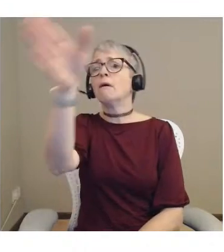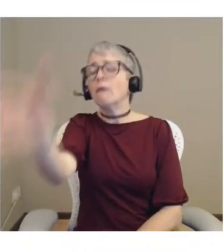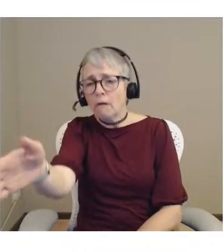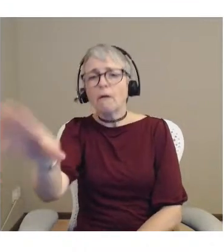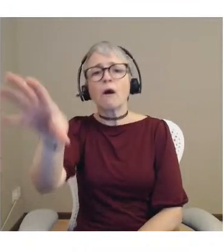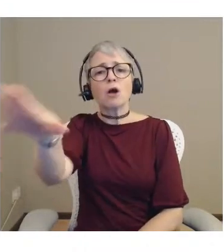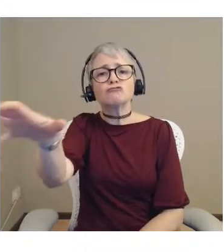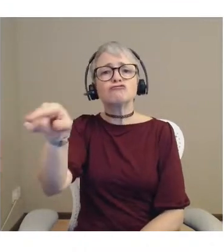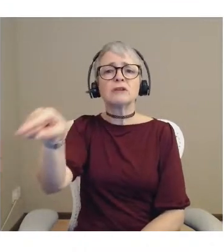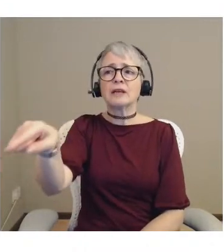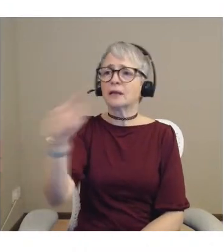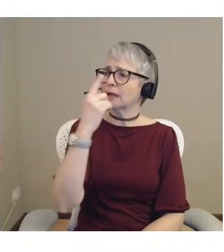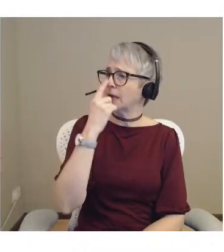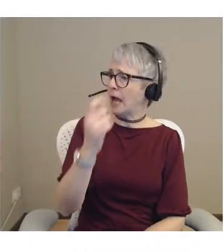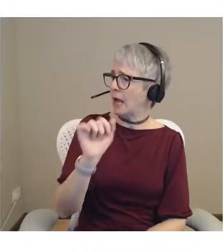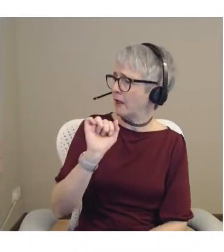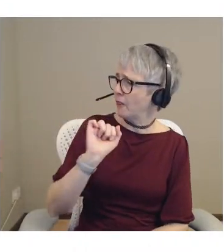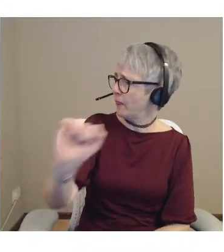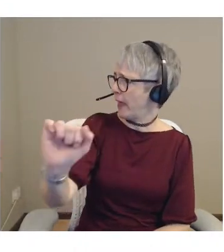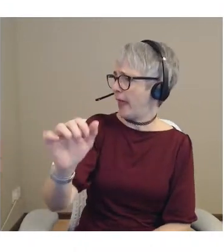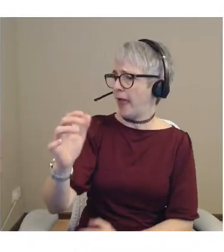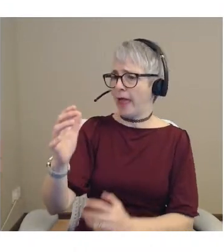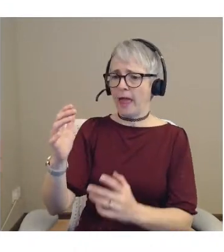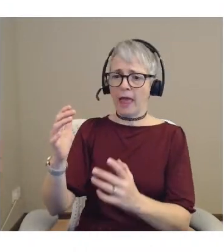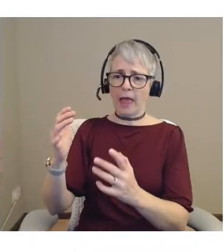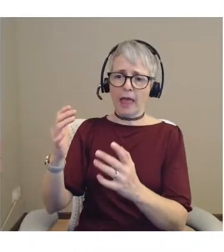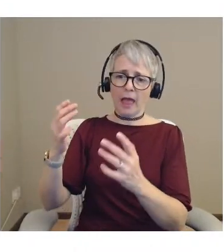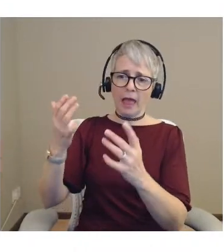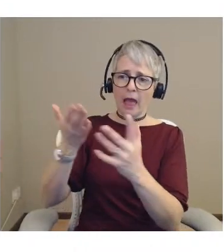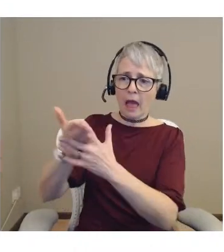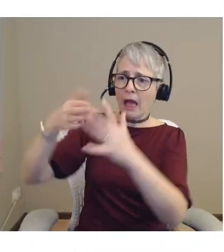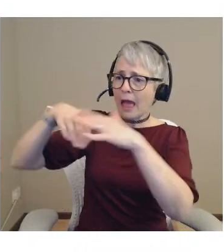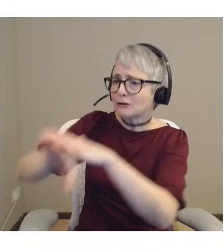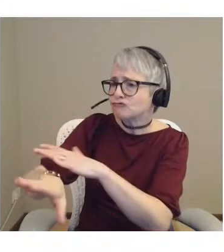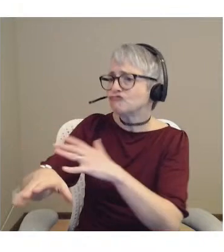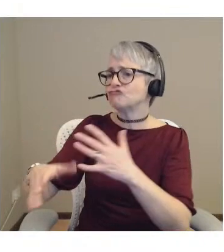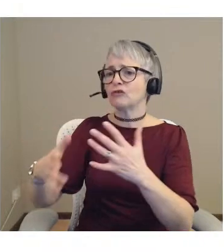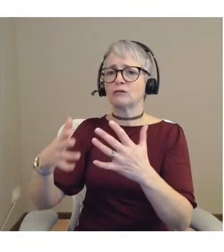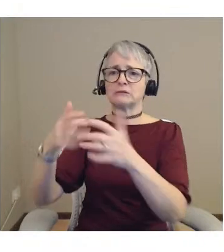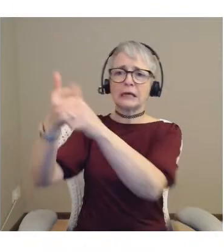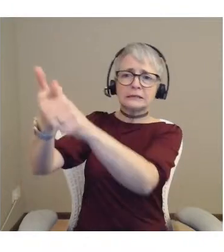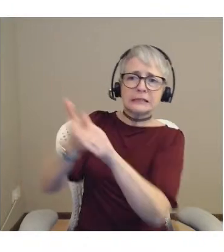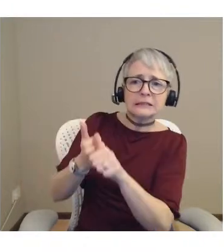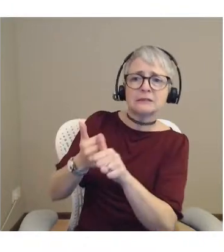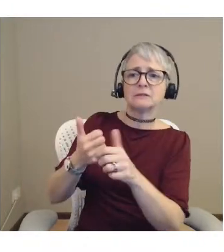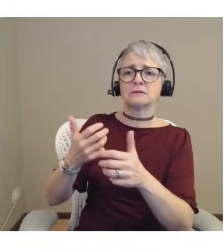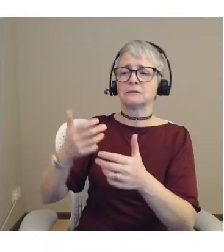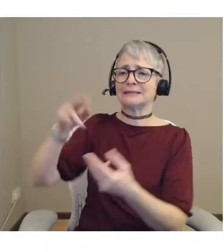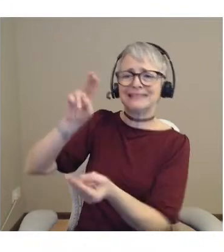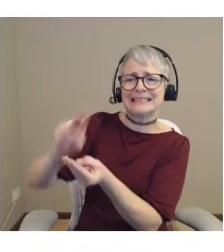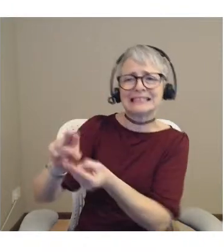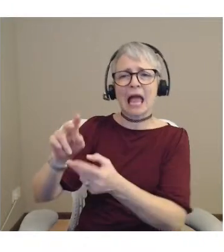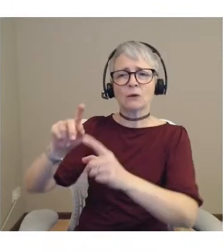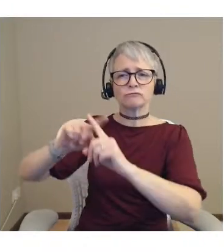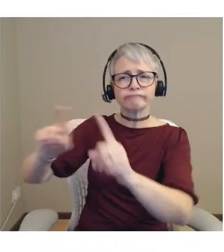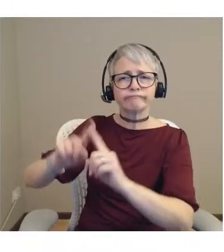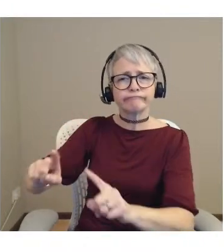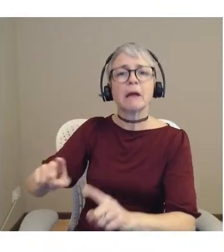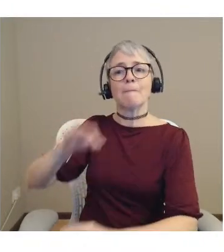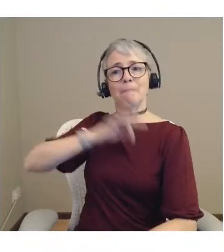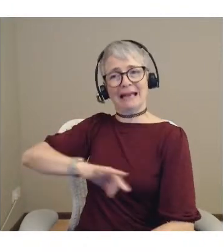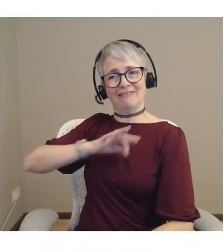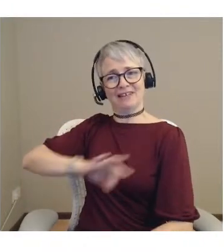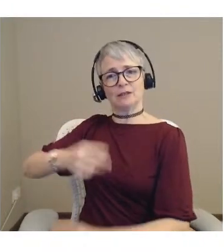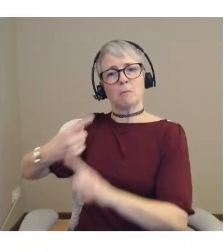access the accessible entrance, or the assistance, or the discounts, or the benefits and the rights